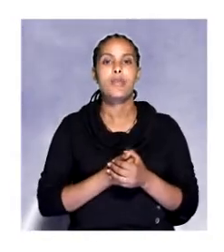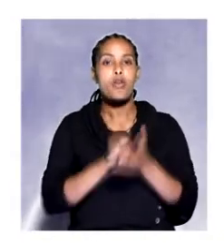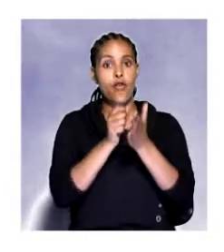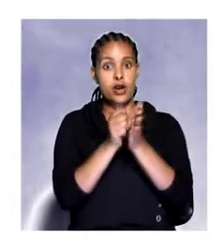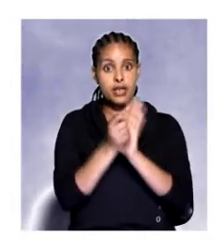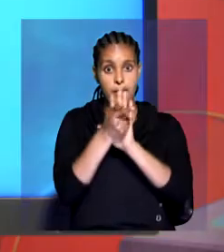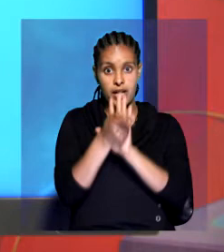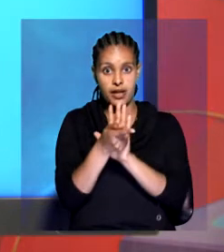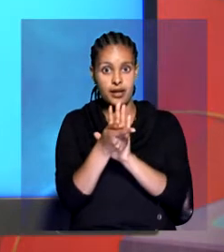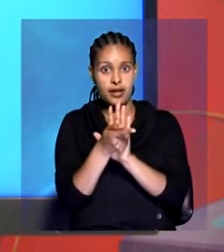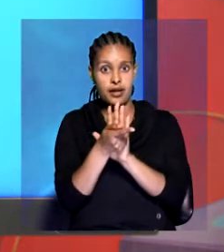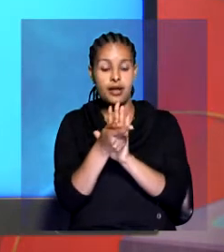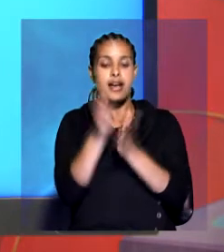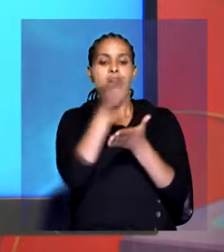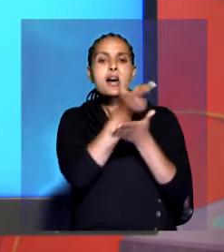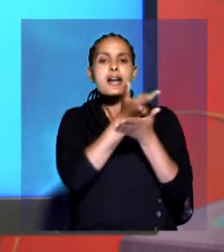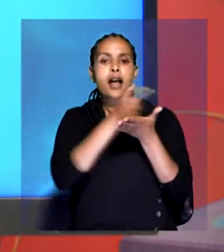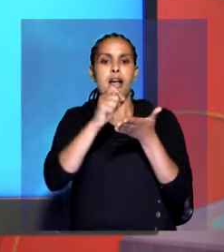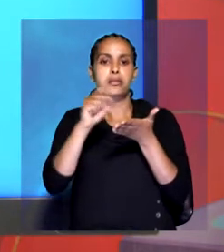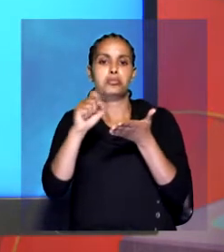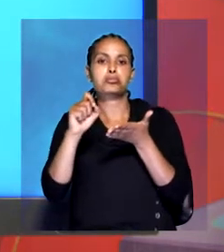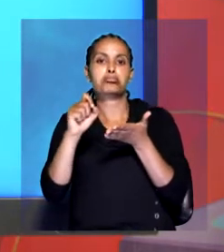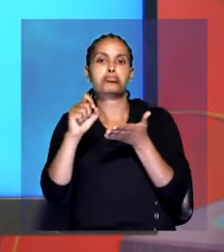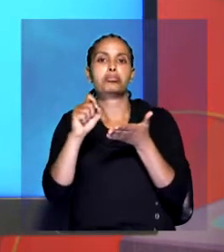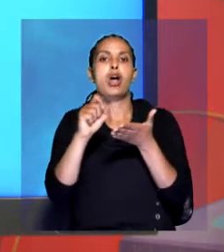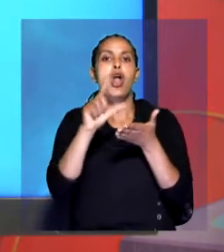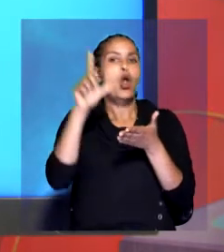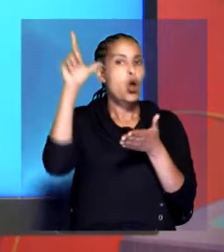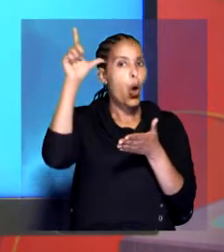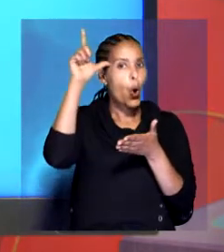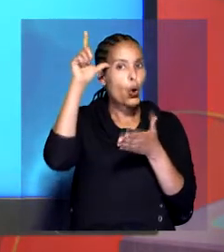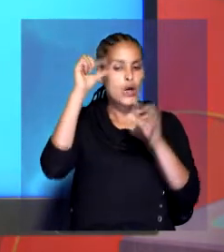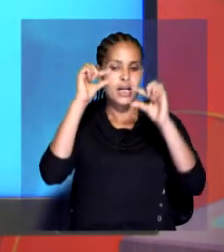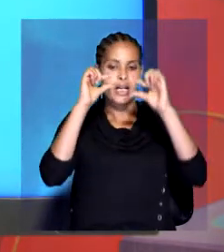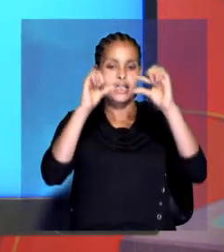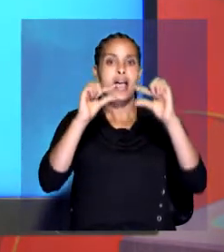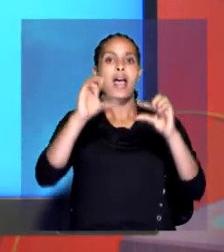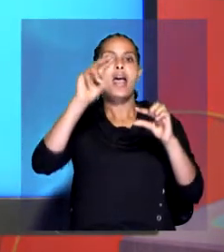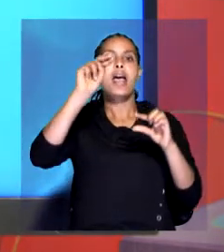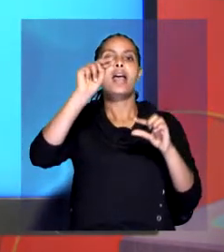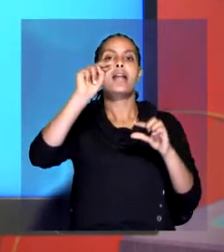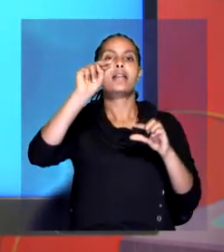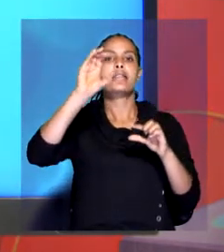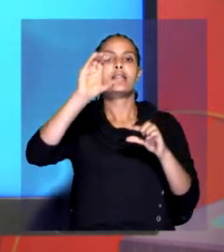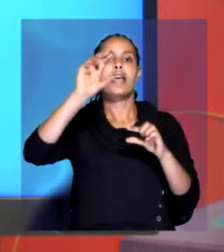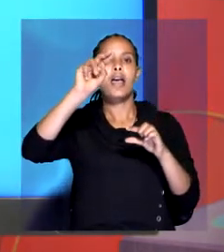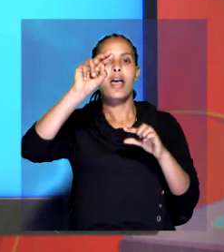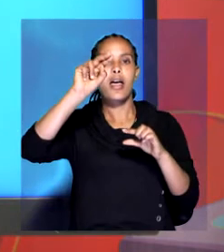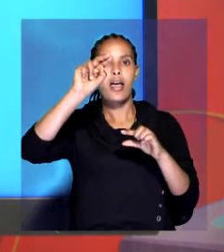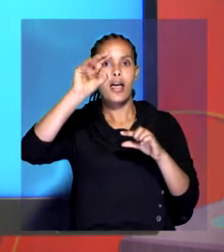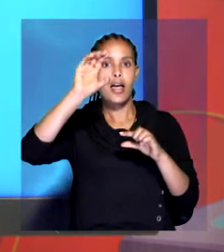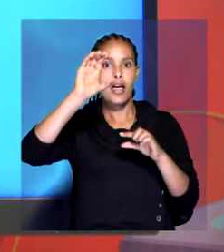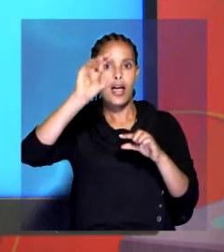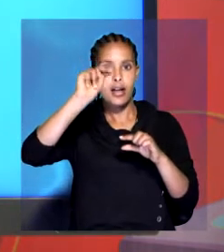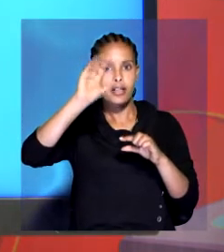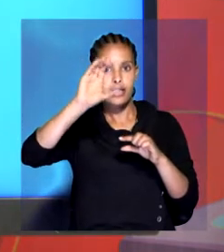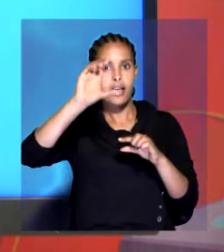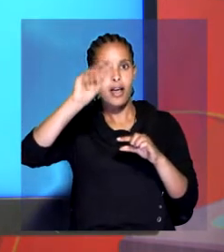For example, write a plausible Lewis structure of NCl3. What is the